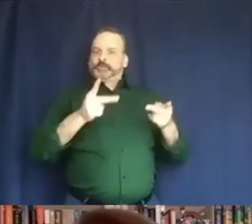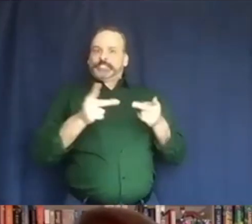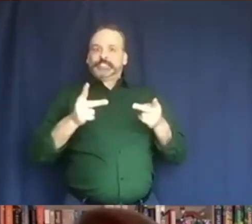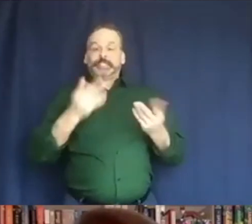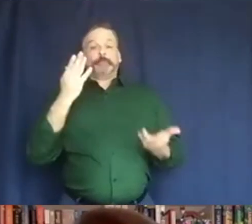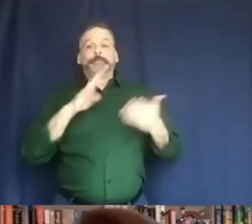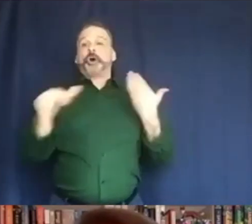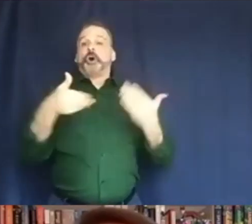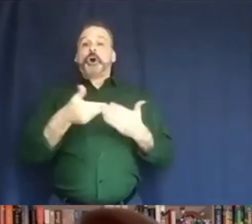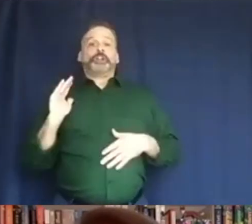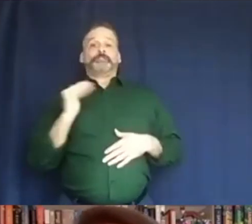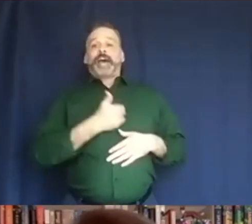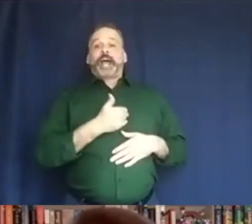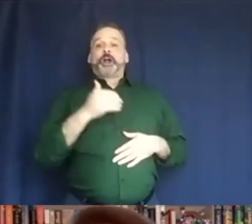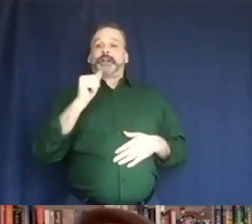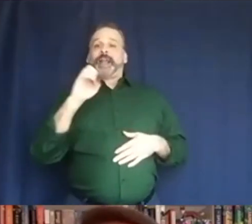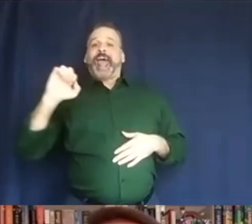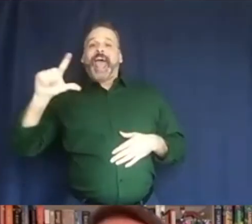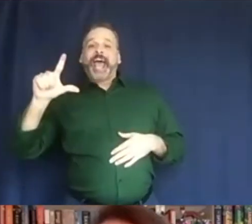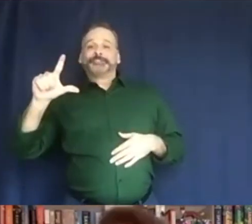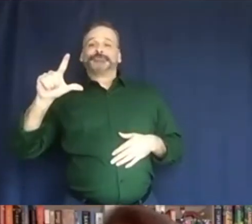astral projections could be together in a panel. Yeah.